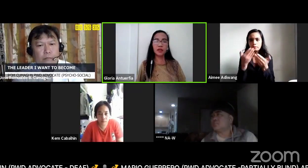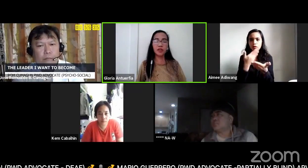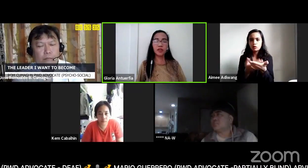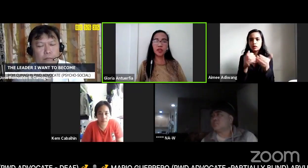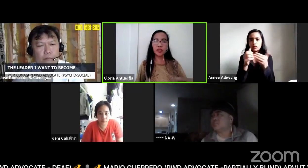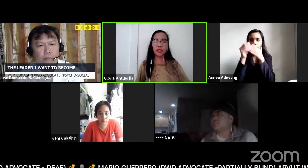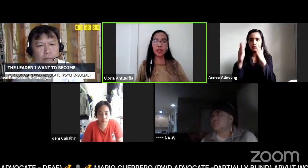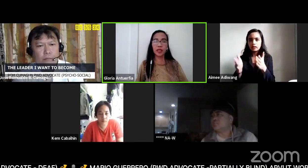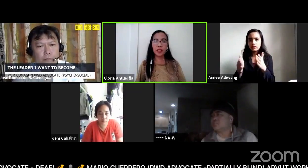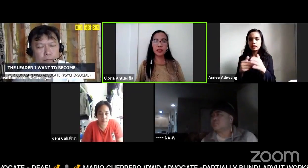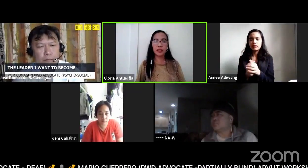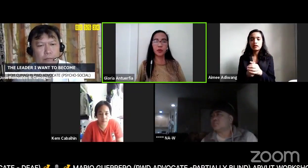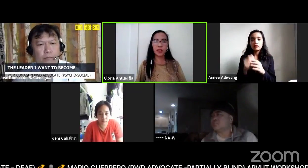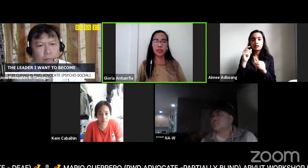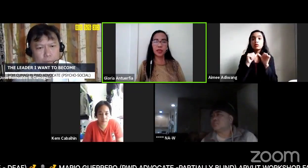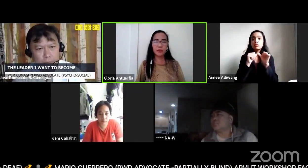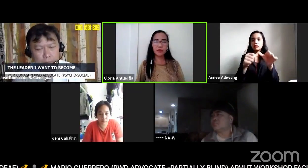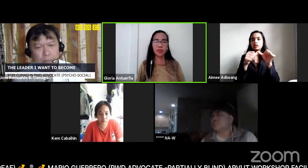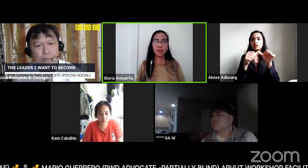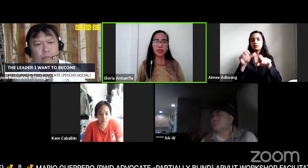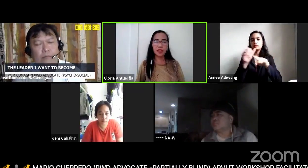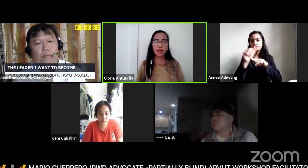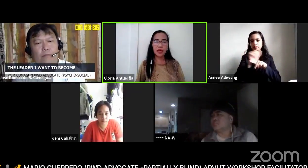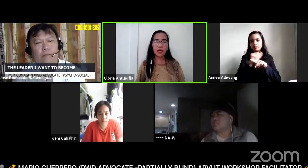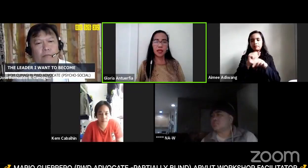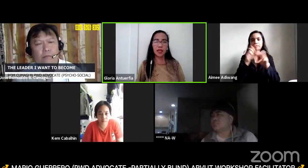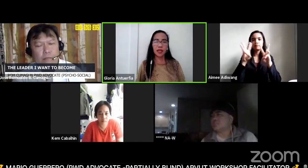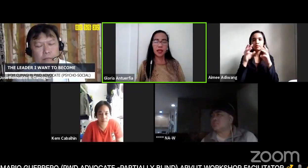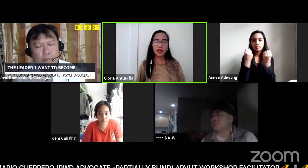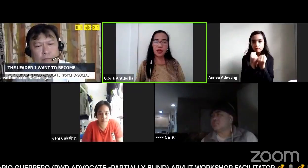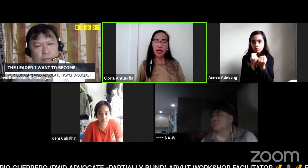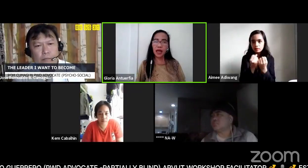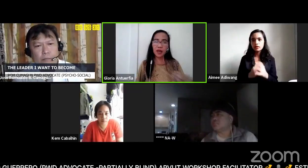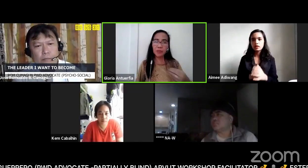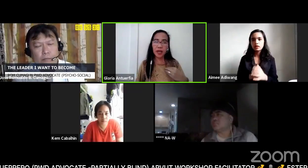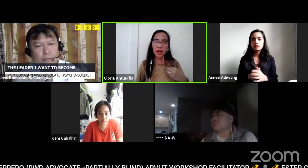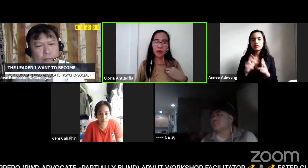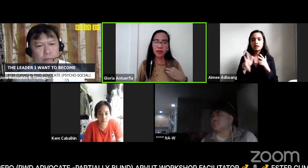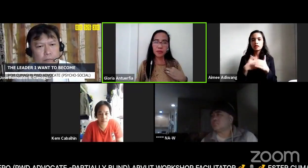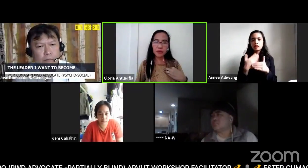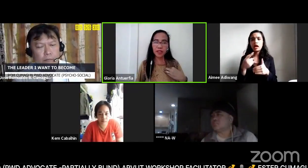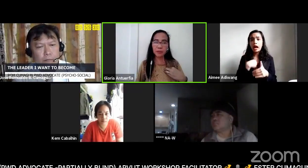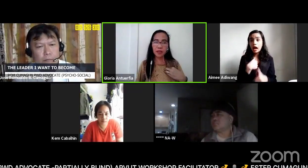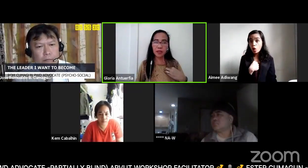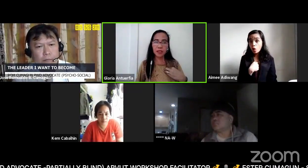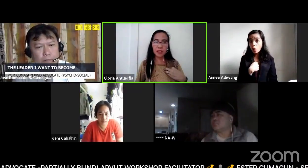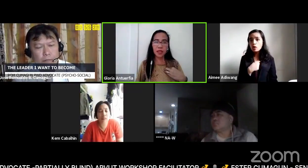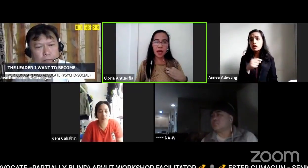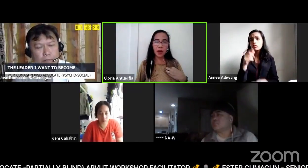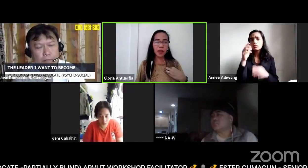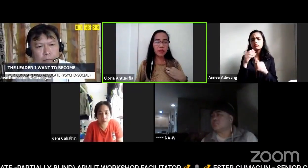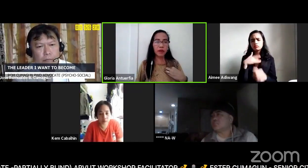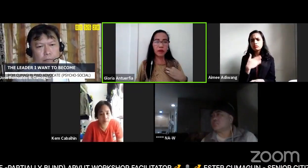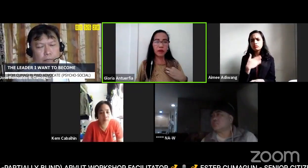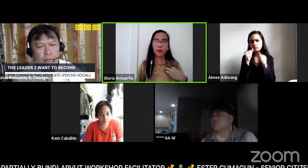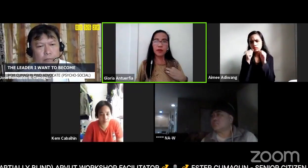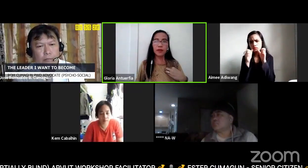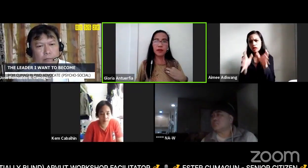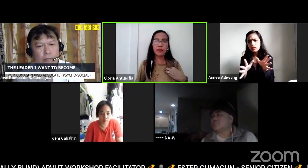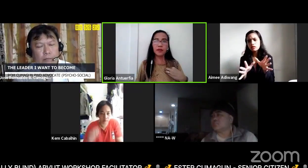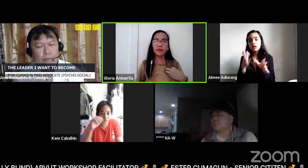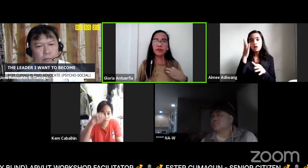First, continuous trainings and workshops. And I am blessed because when